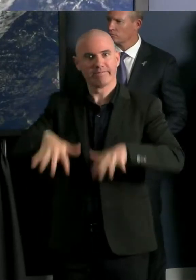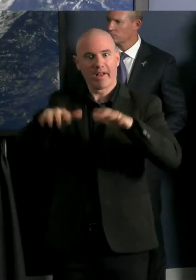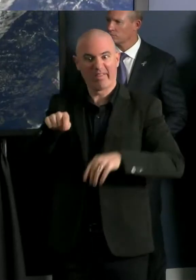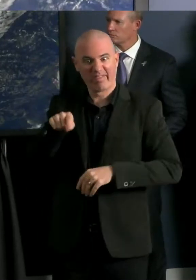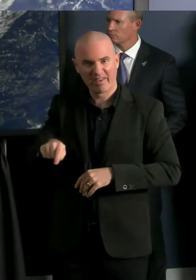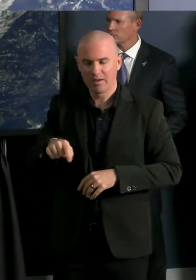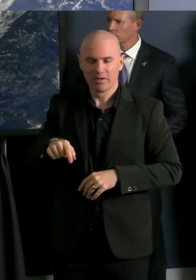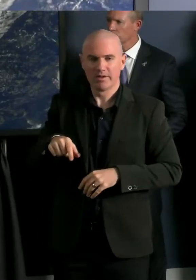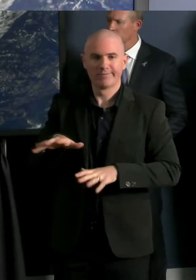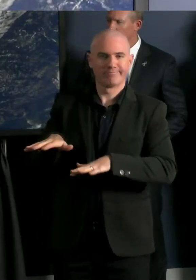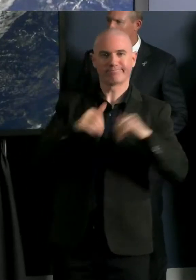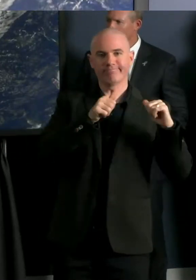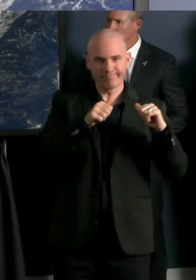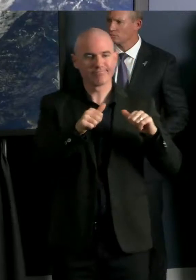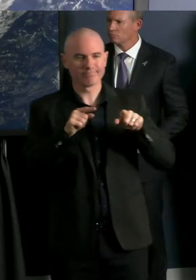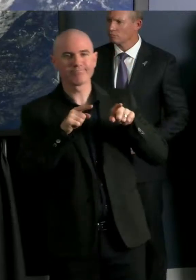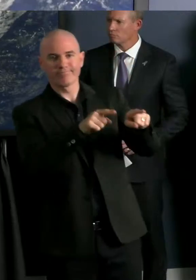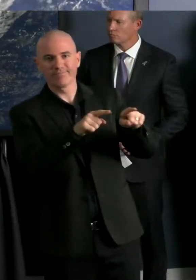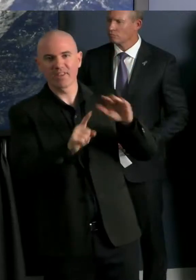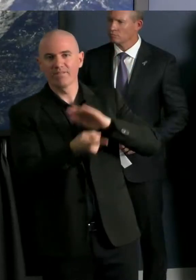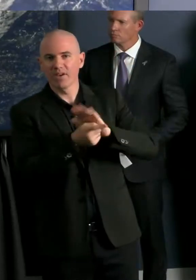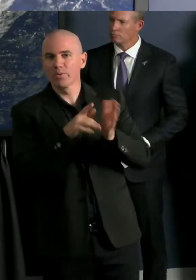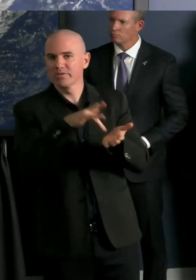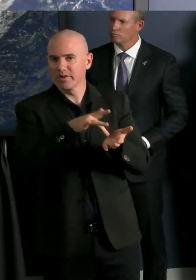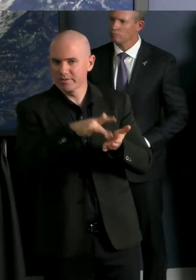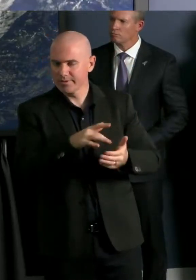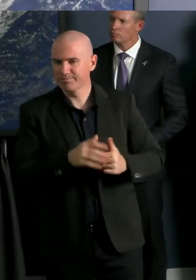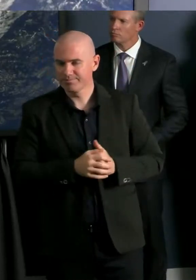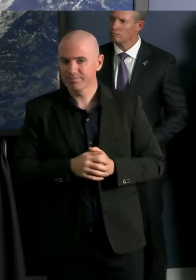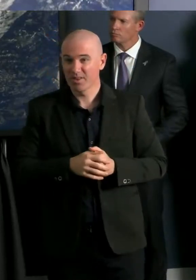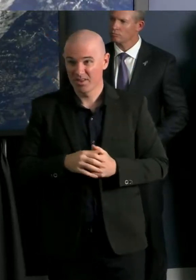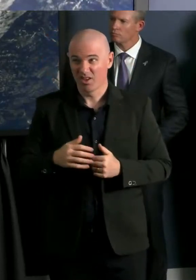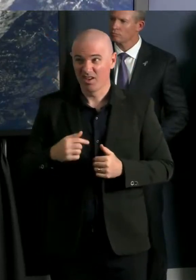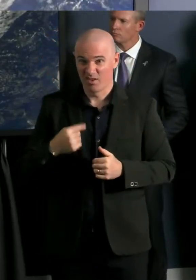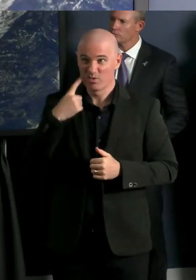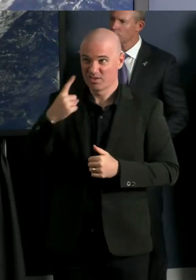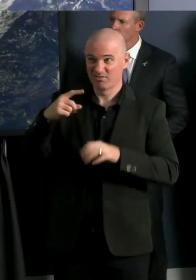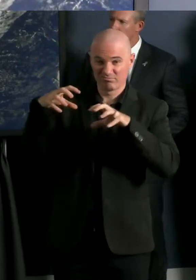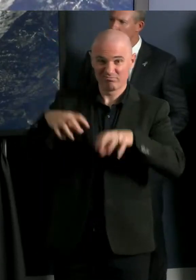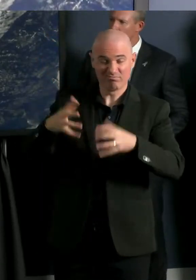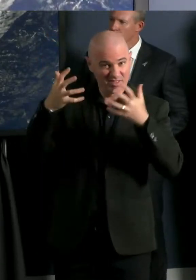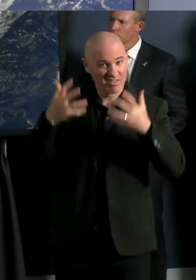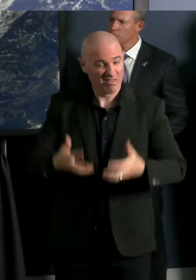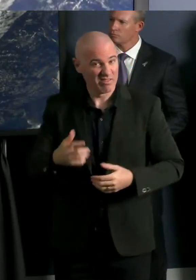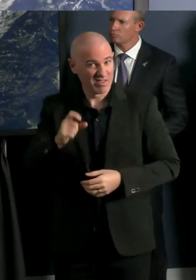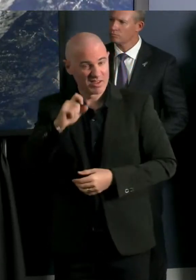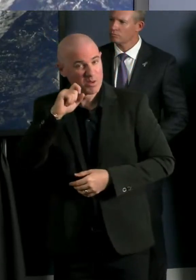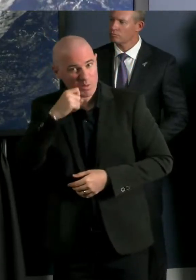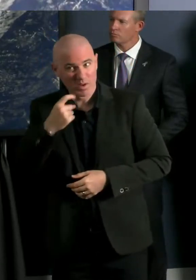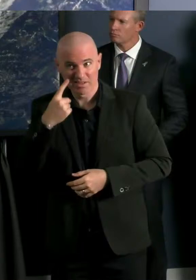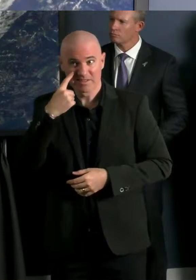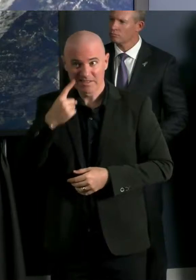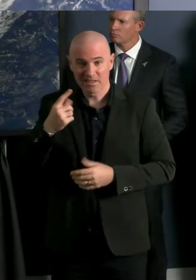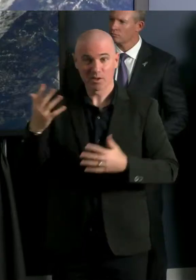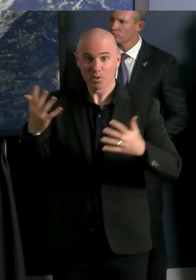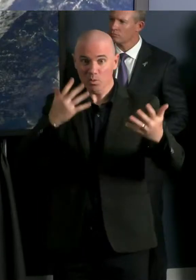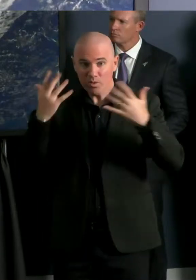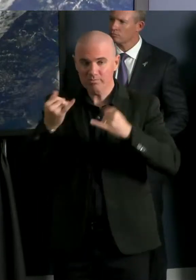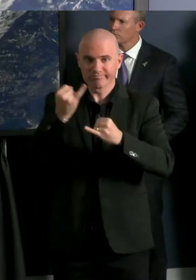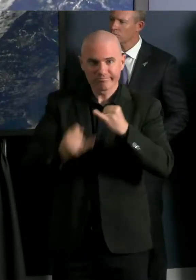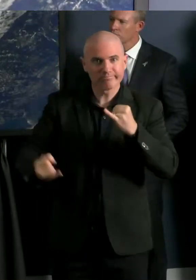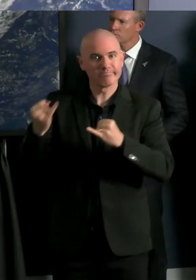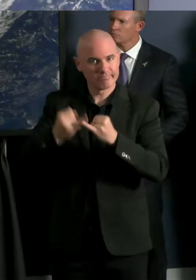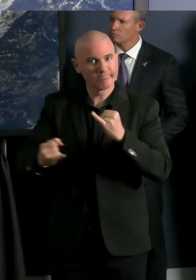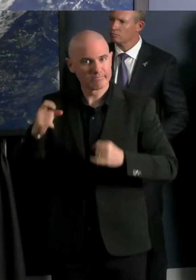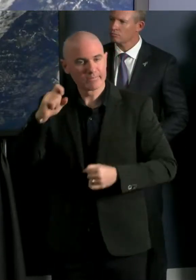cyclone approaches, we will see that heavy rainfall that the Bureau has indicated. We will see increased winds. What